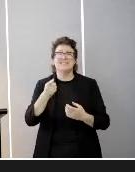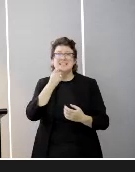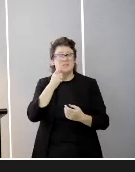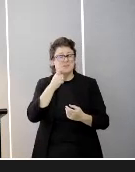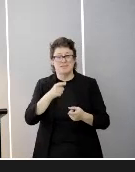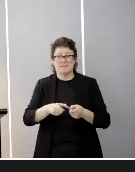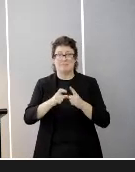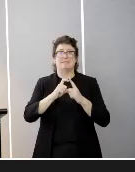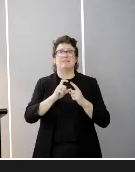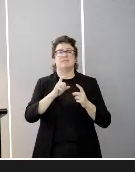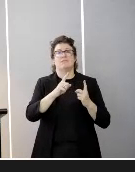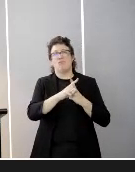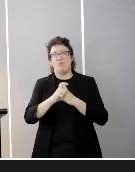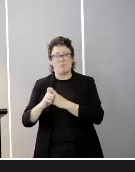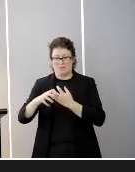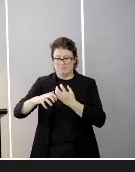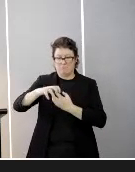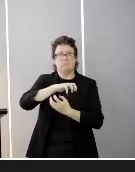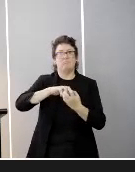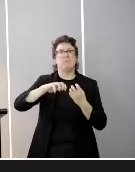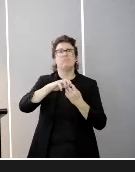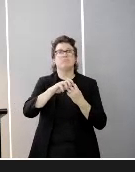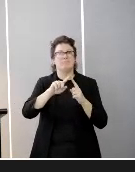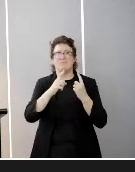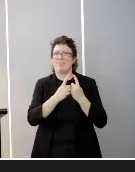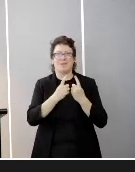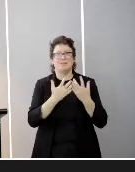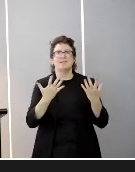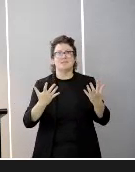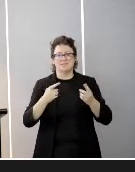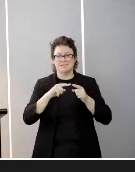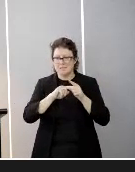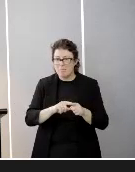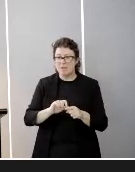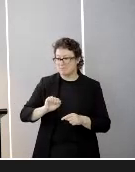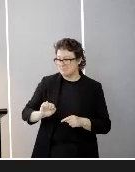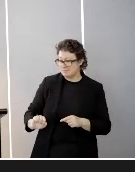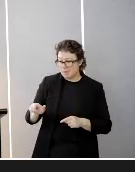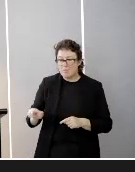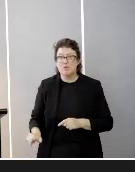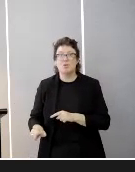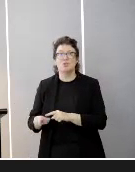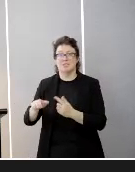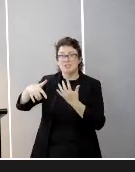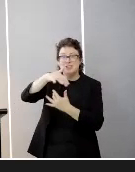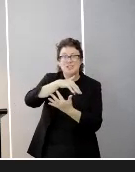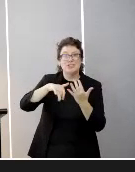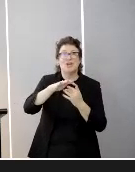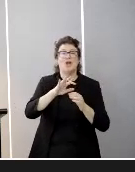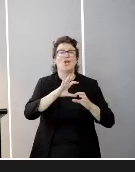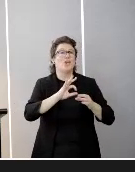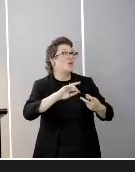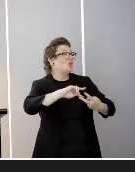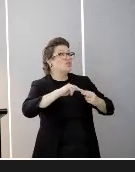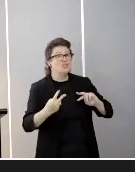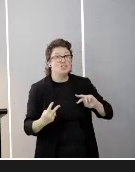of interrelated, interacting factors at the level of the individual, the society. It's never genes or